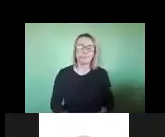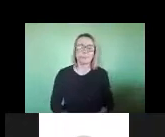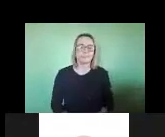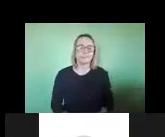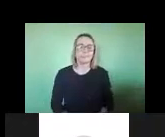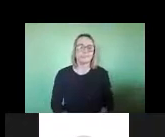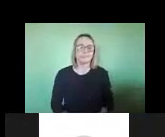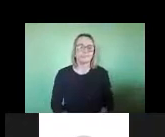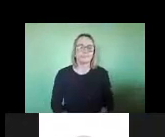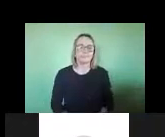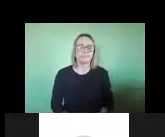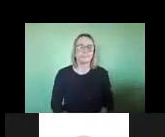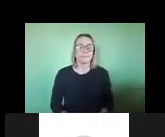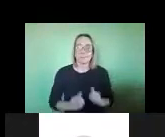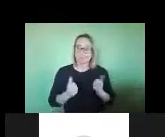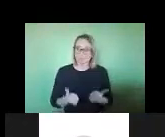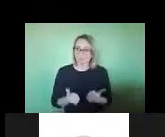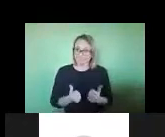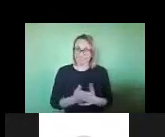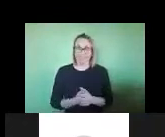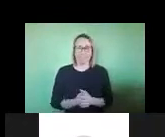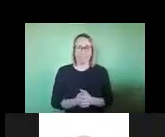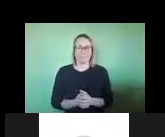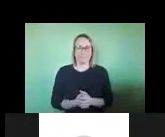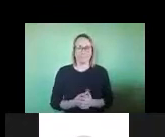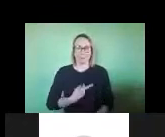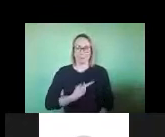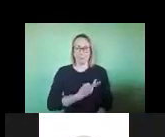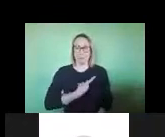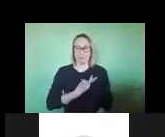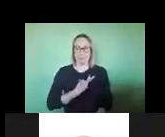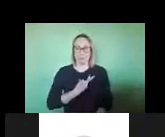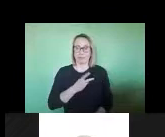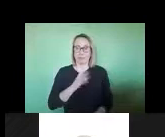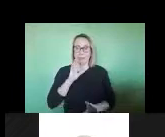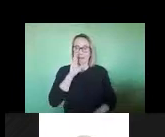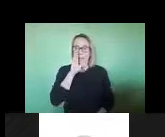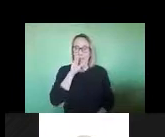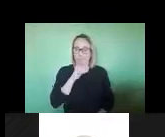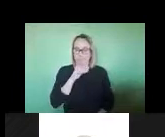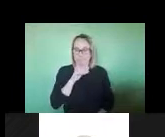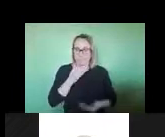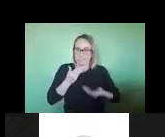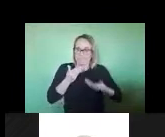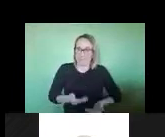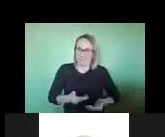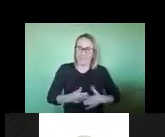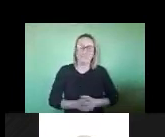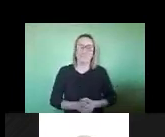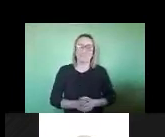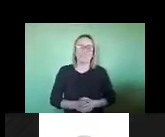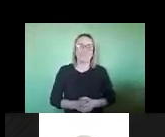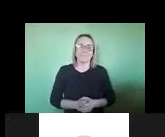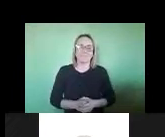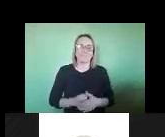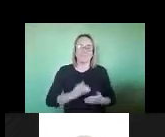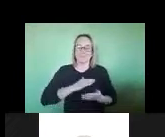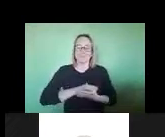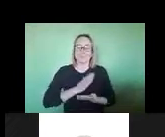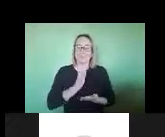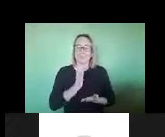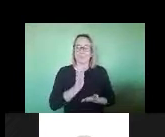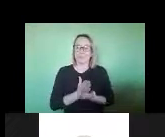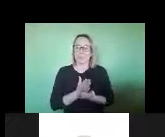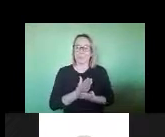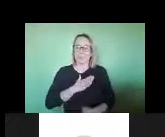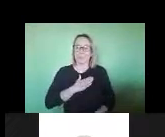Okay, so you'll be glad to hear that Adrian and I will now stop talking for a little while, and we're going to share with you